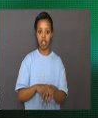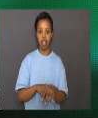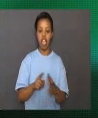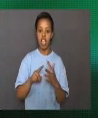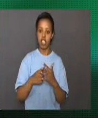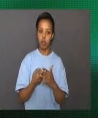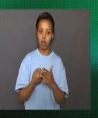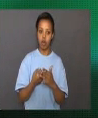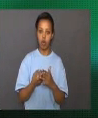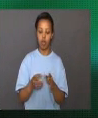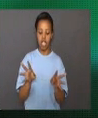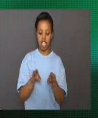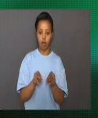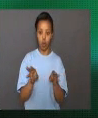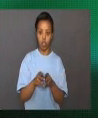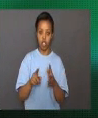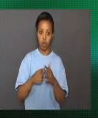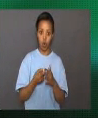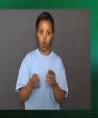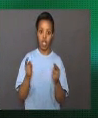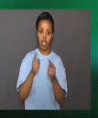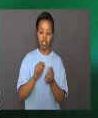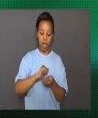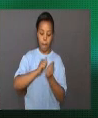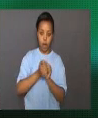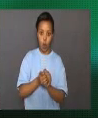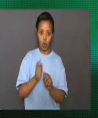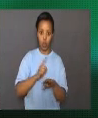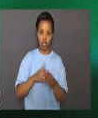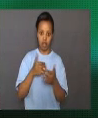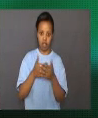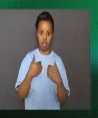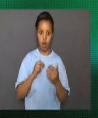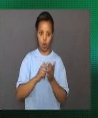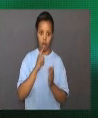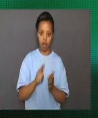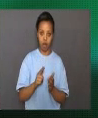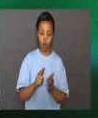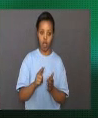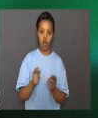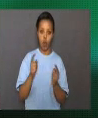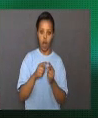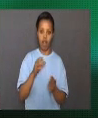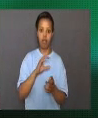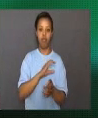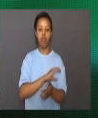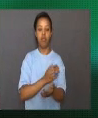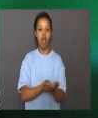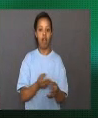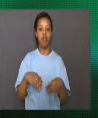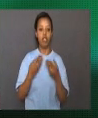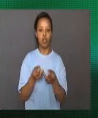starting from absorption to its conversion into carbohydrates and